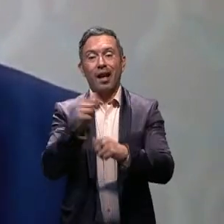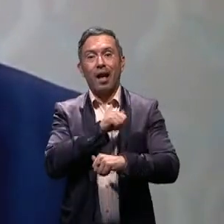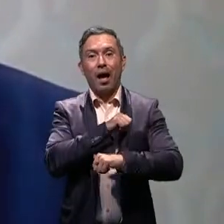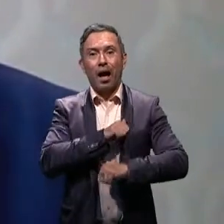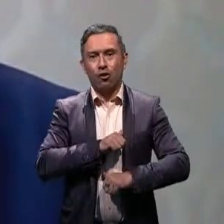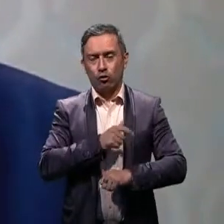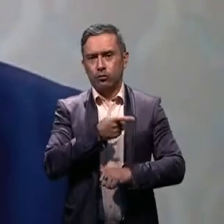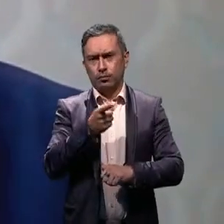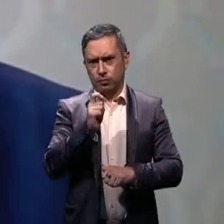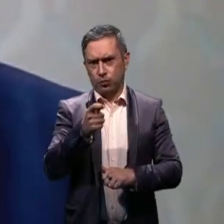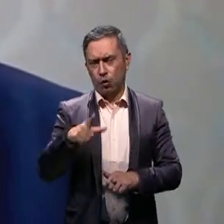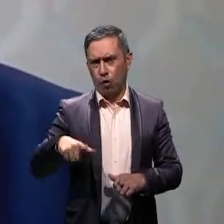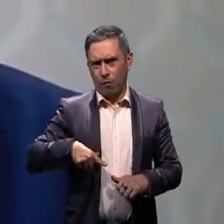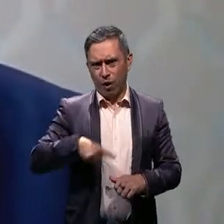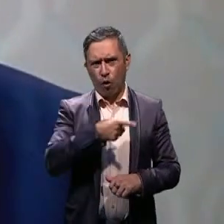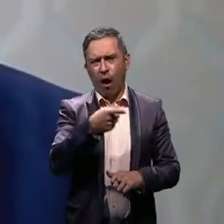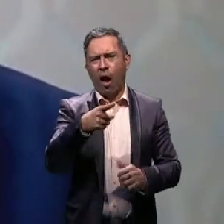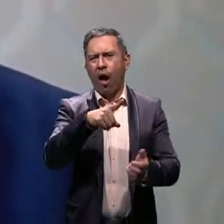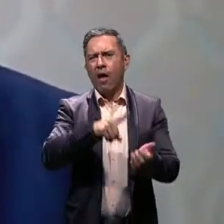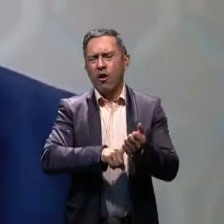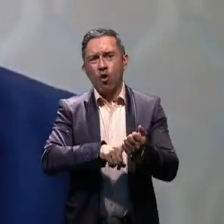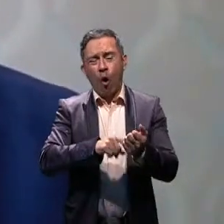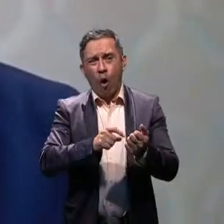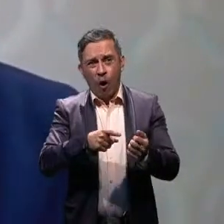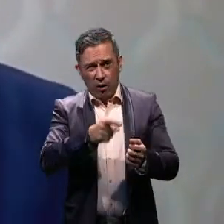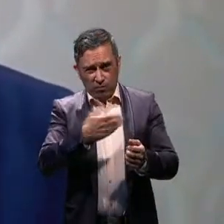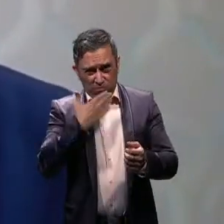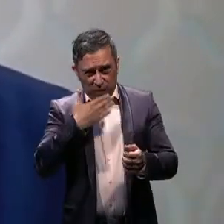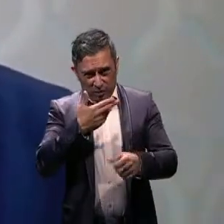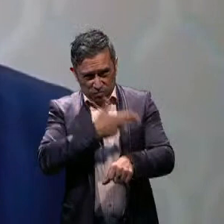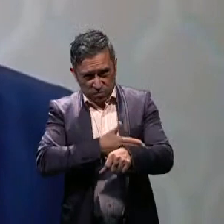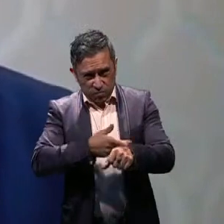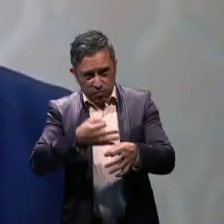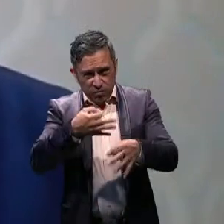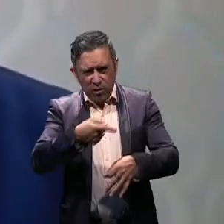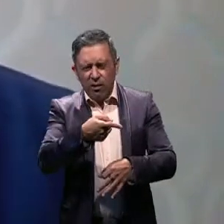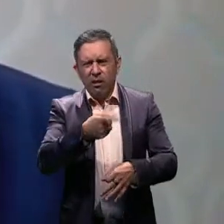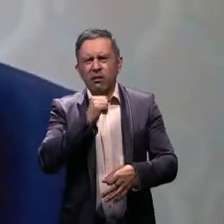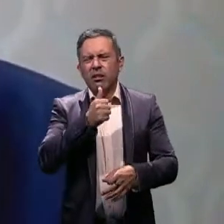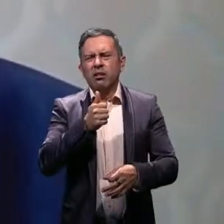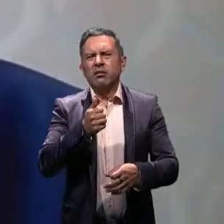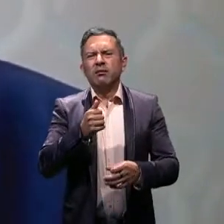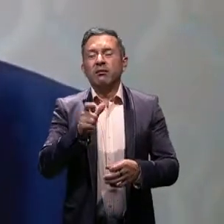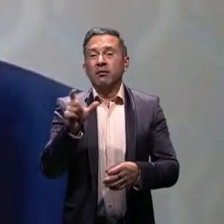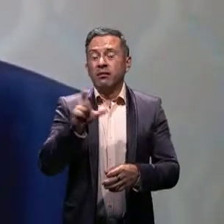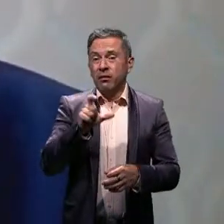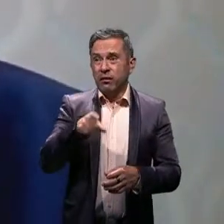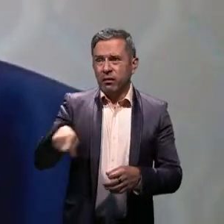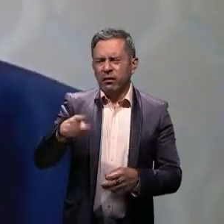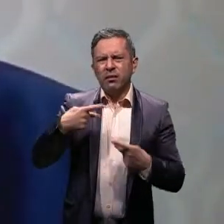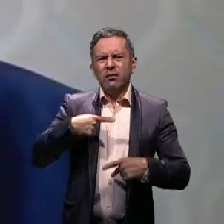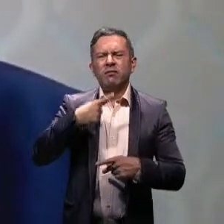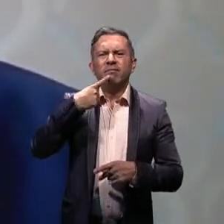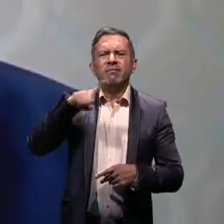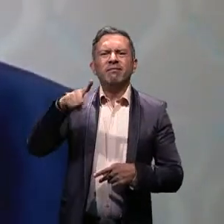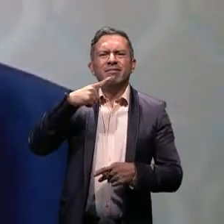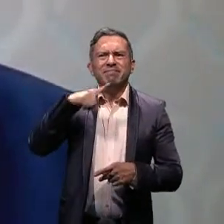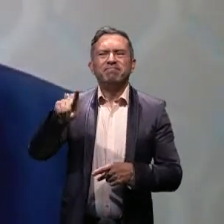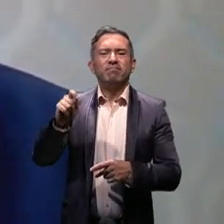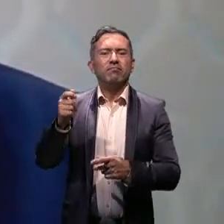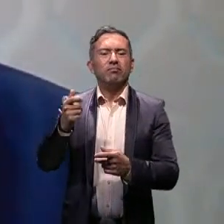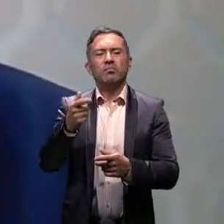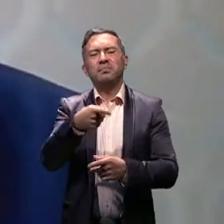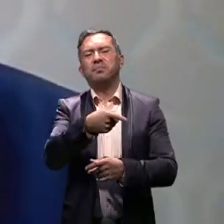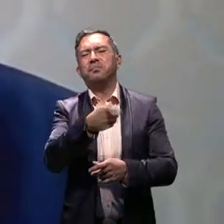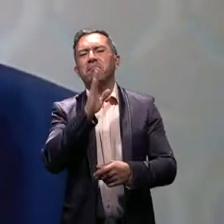on positions. These are like governments who are tainted in their legitimacy when we